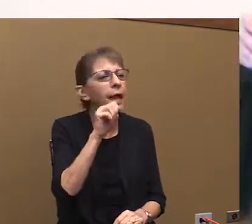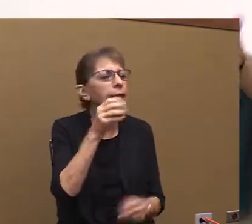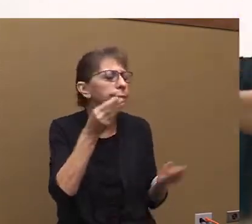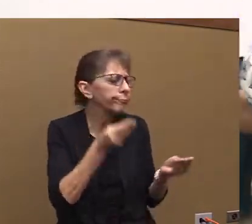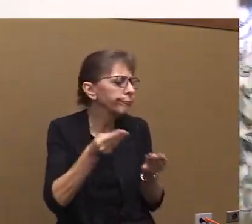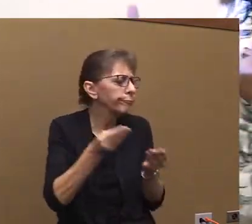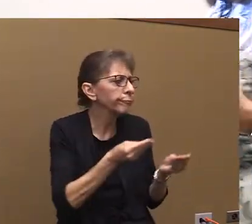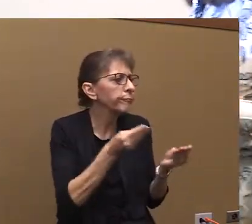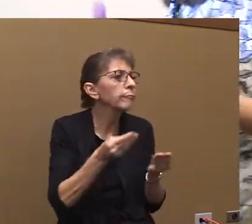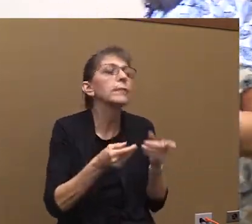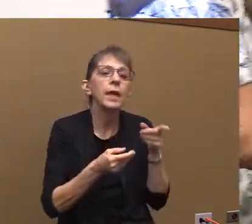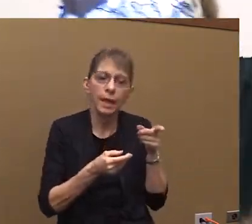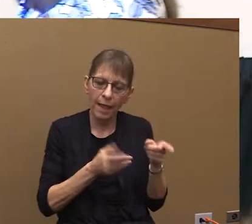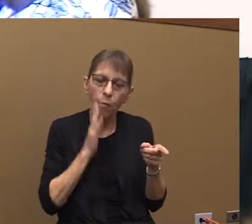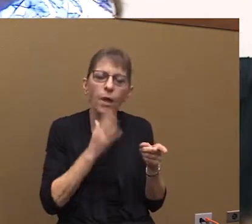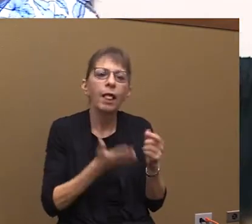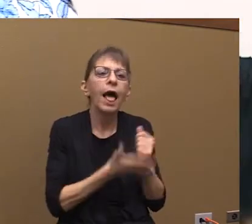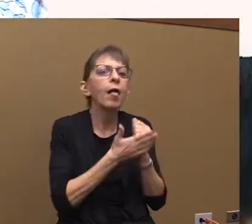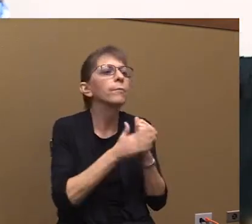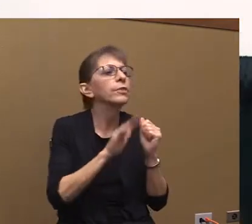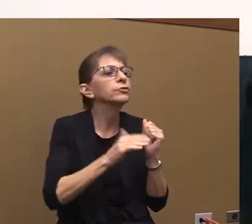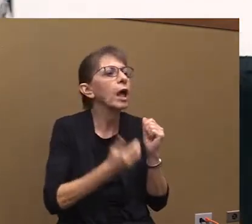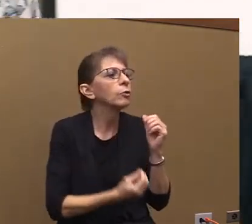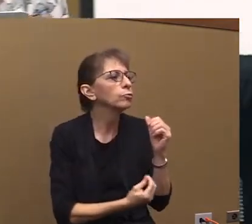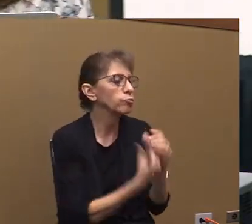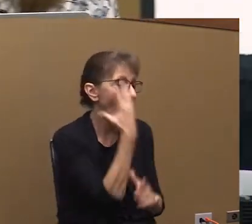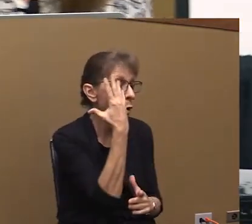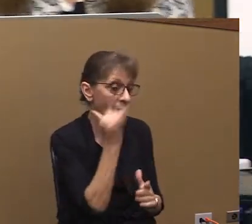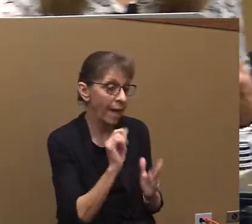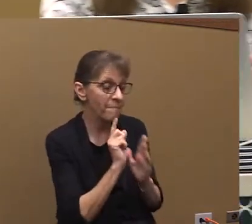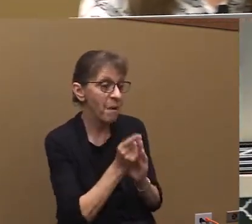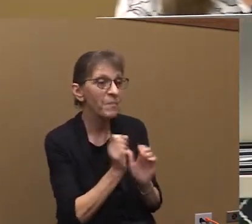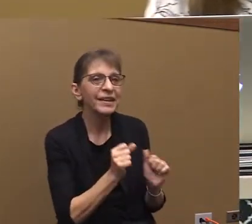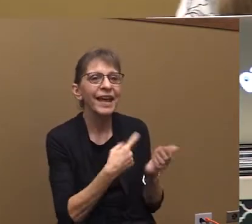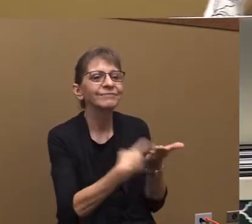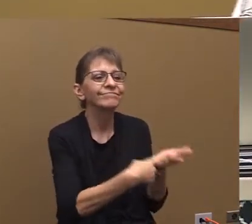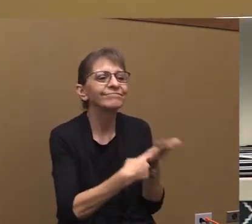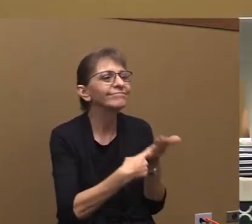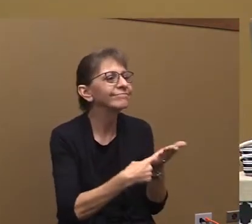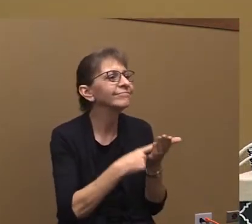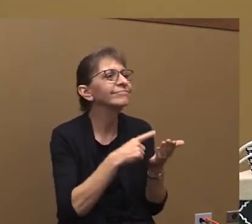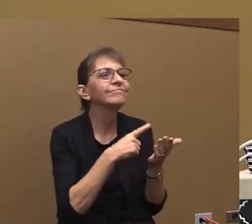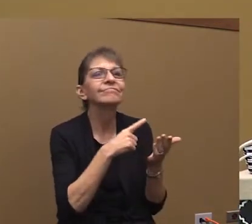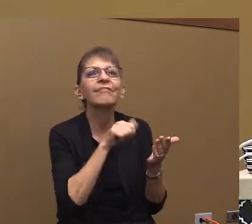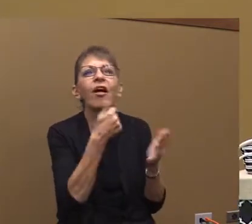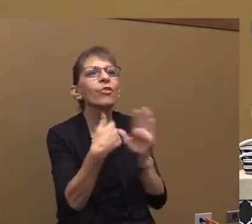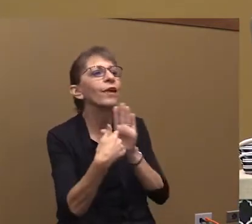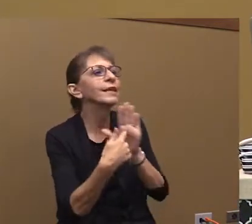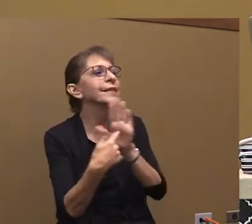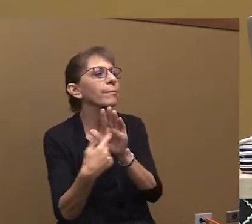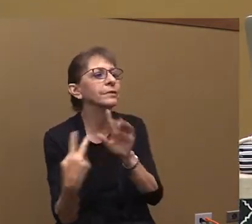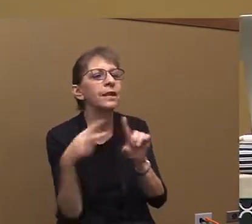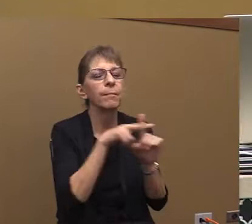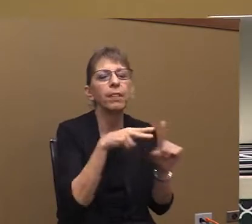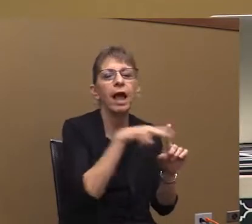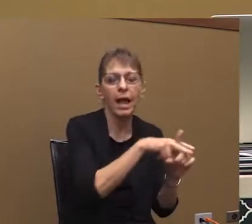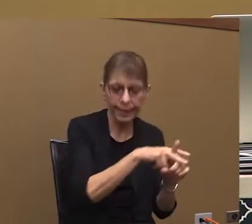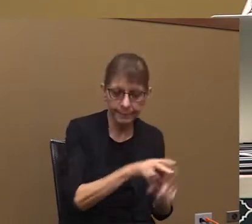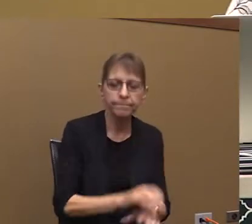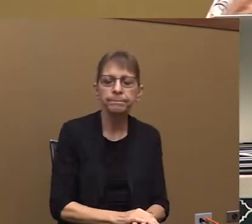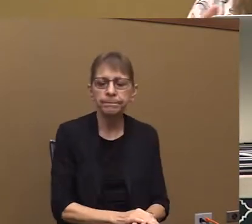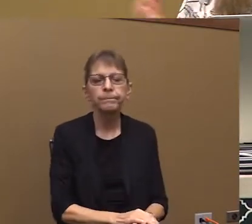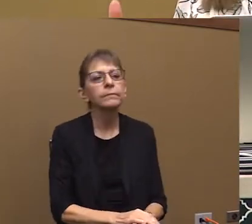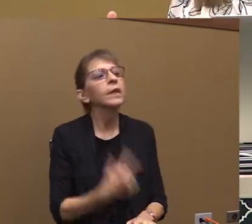explain, that is going to help the child grow in that moment, and then you can talk about other